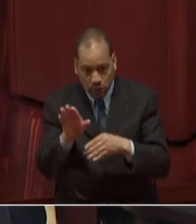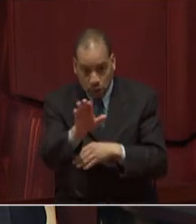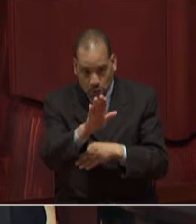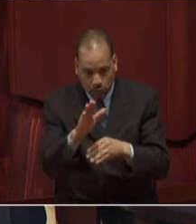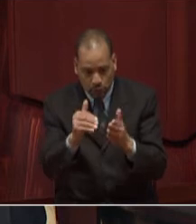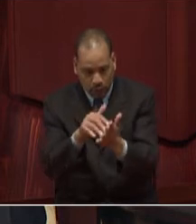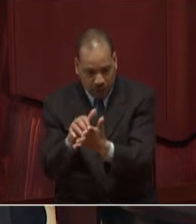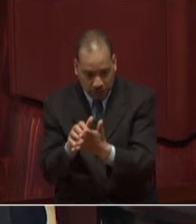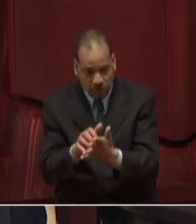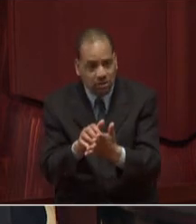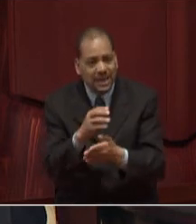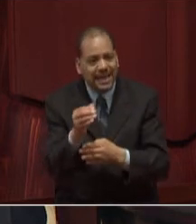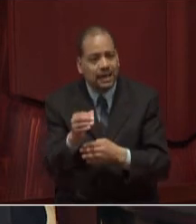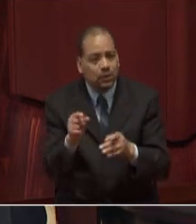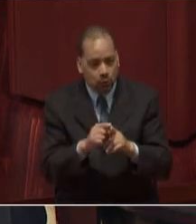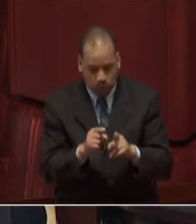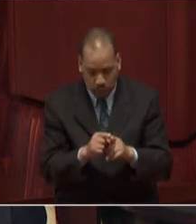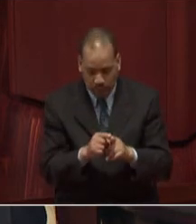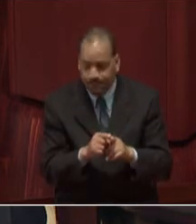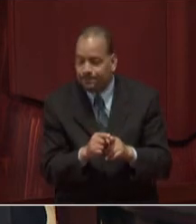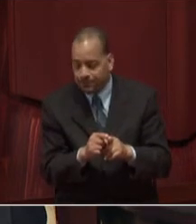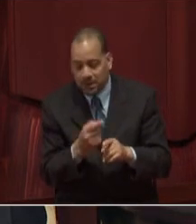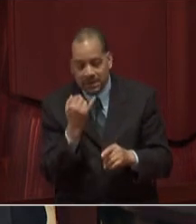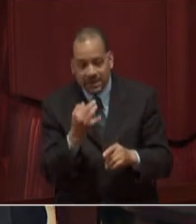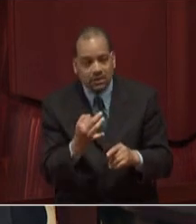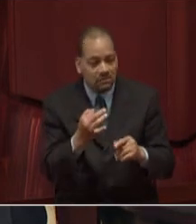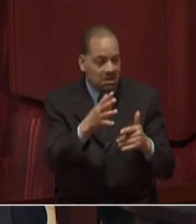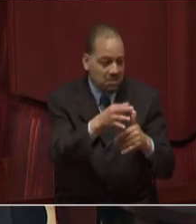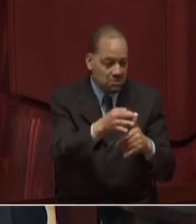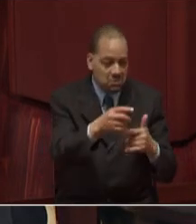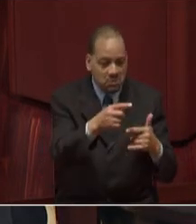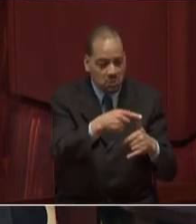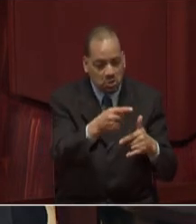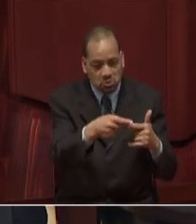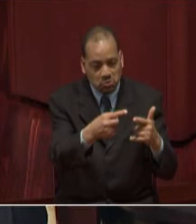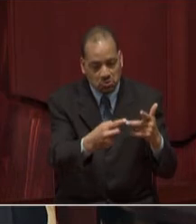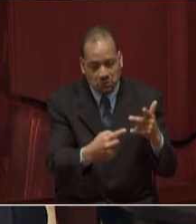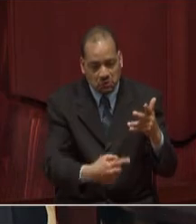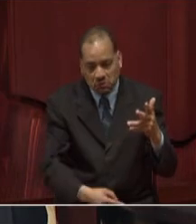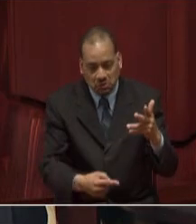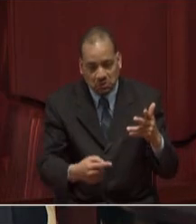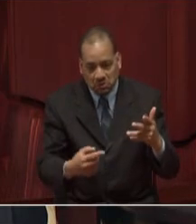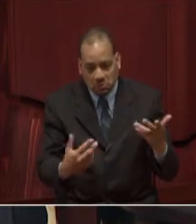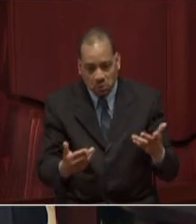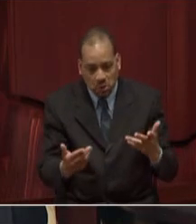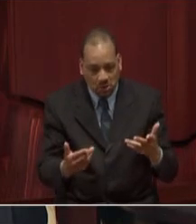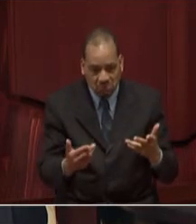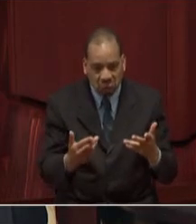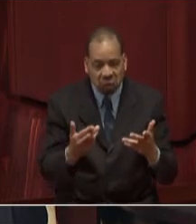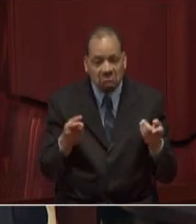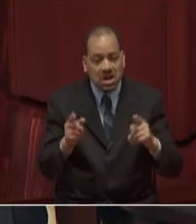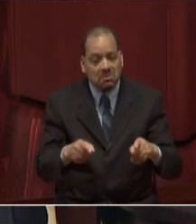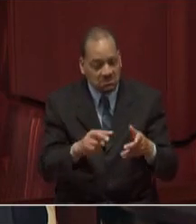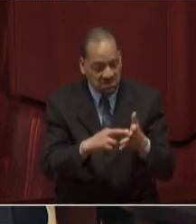way, what's the cost of doing option one, option two, and option three? The cost financially,